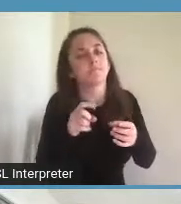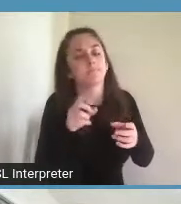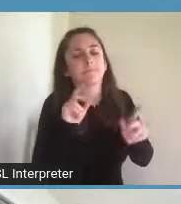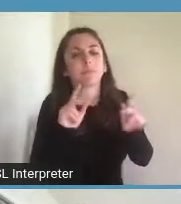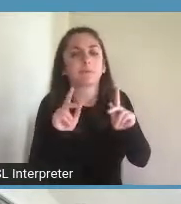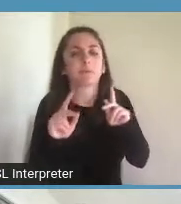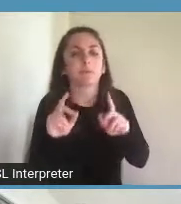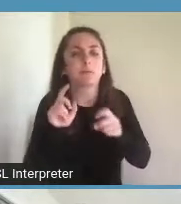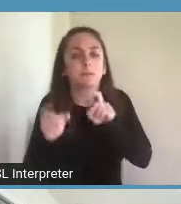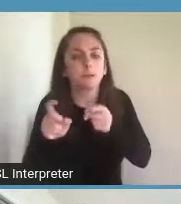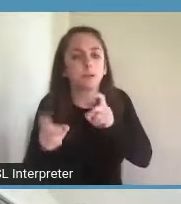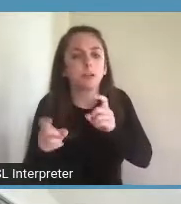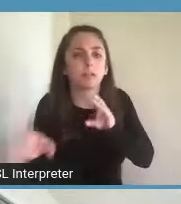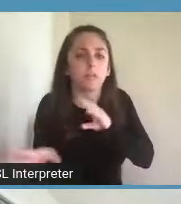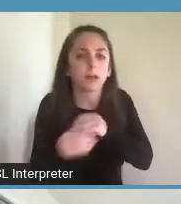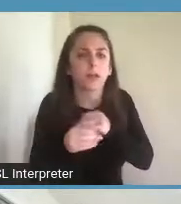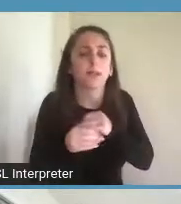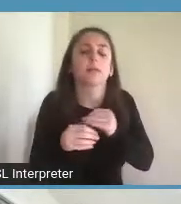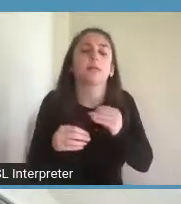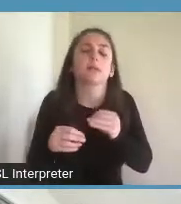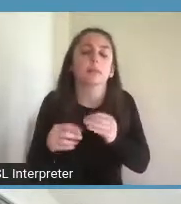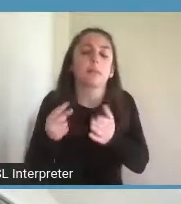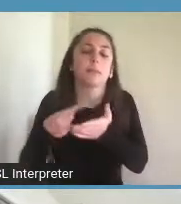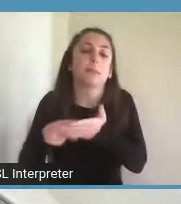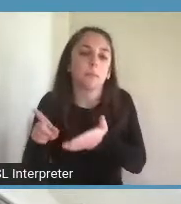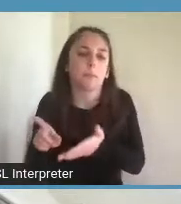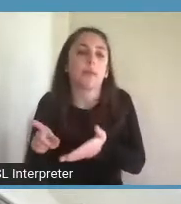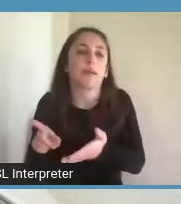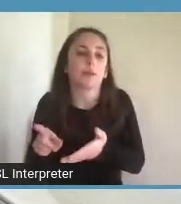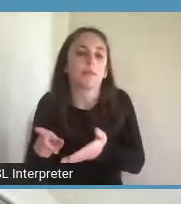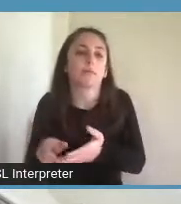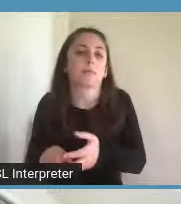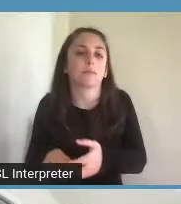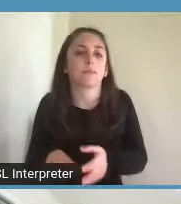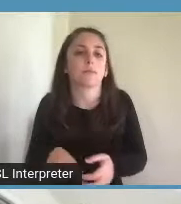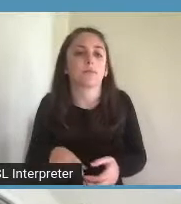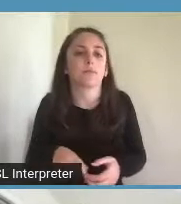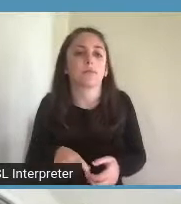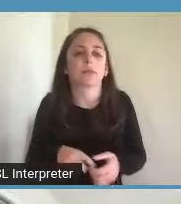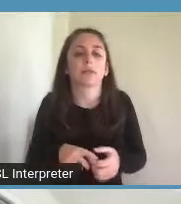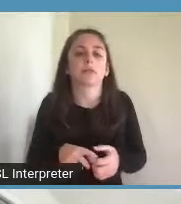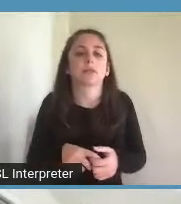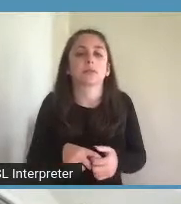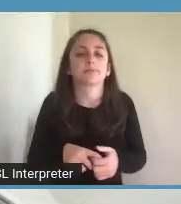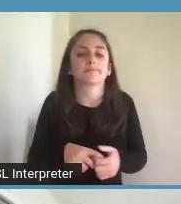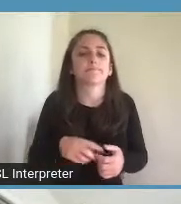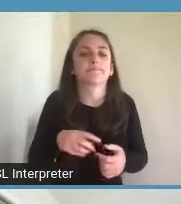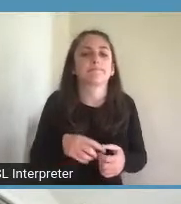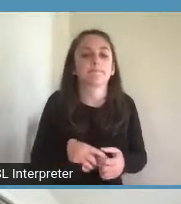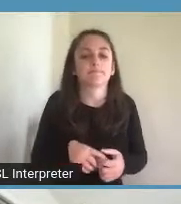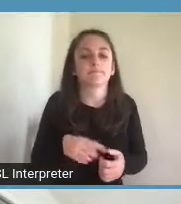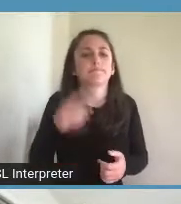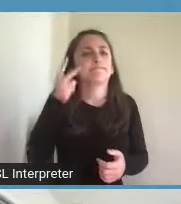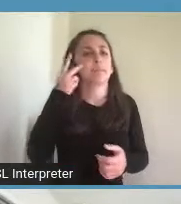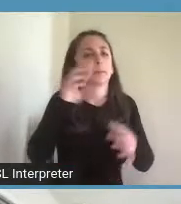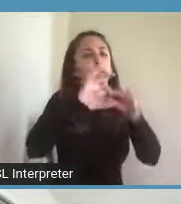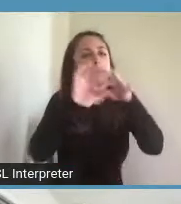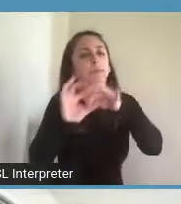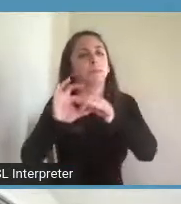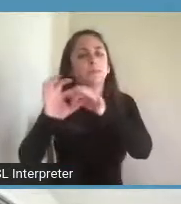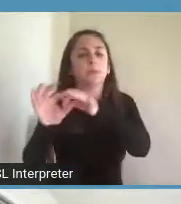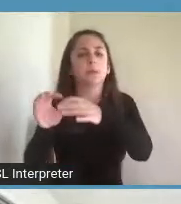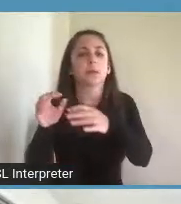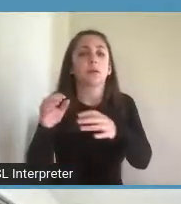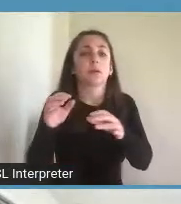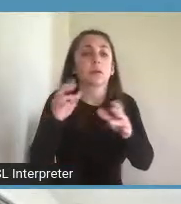donation. Then I have sort of a payment summary and a confirmation page. So that's what's the path here. And I can see people are dropping off